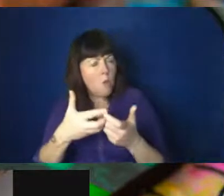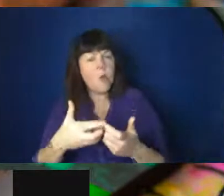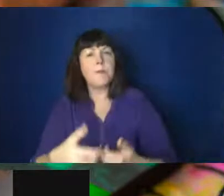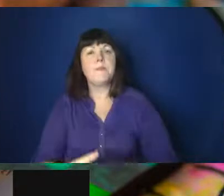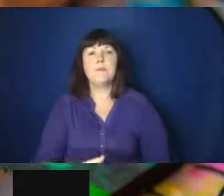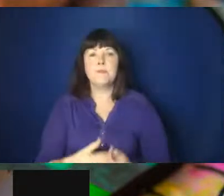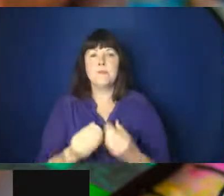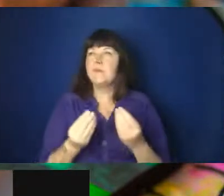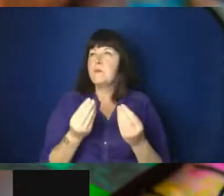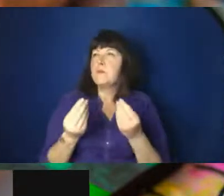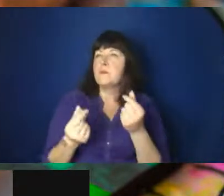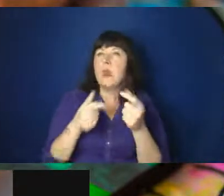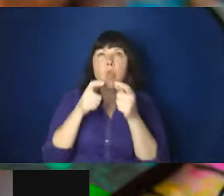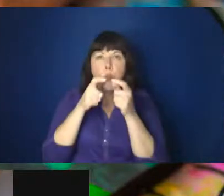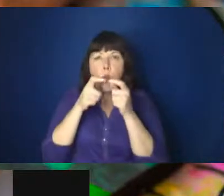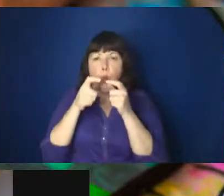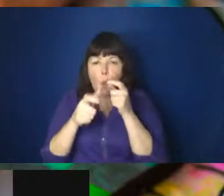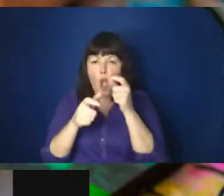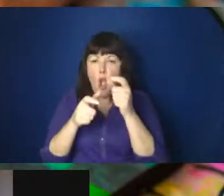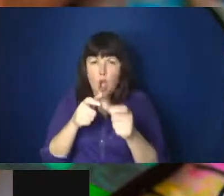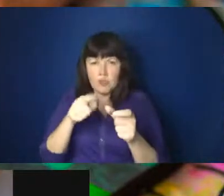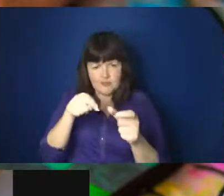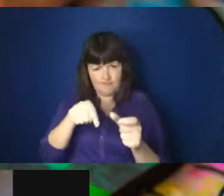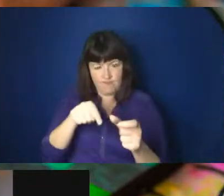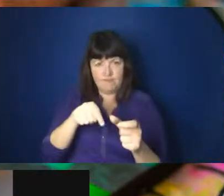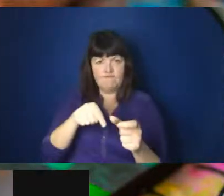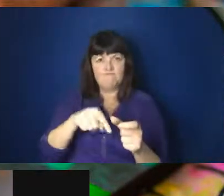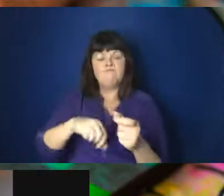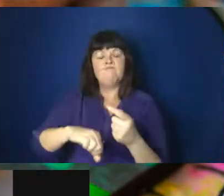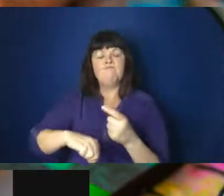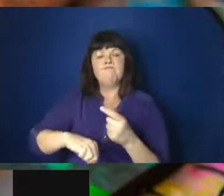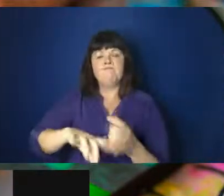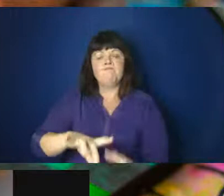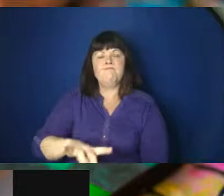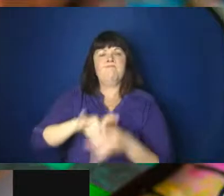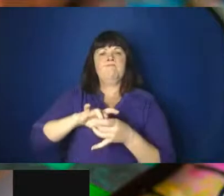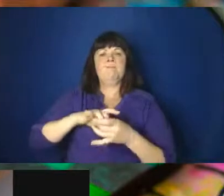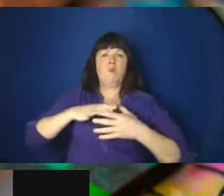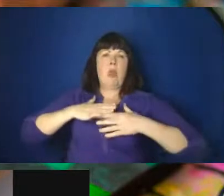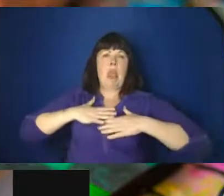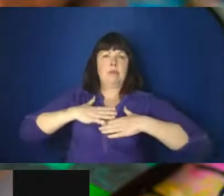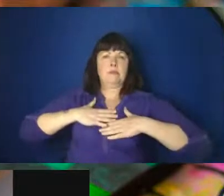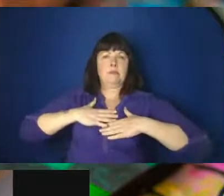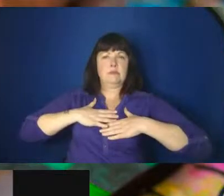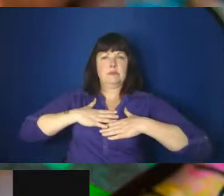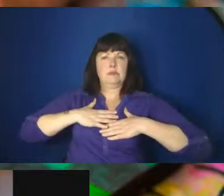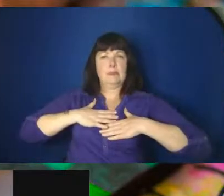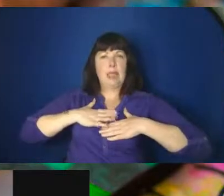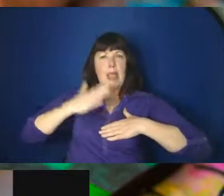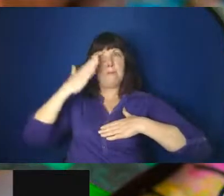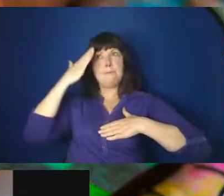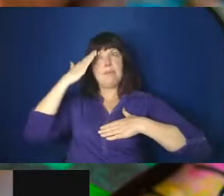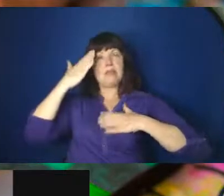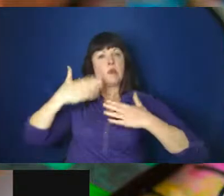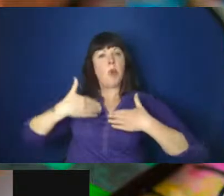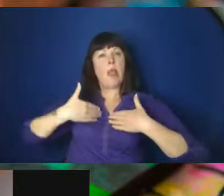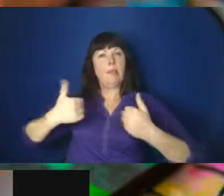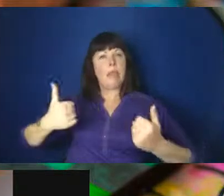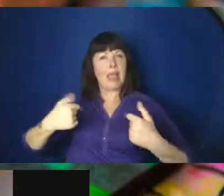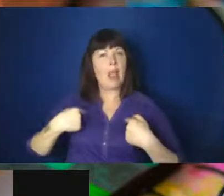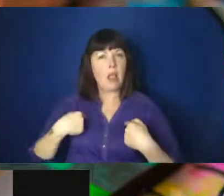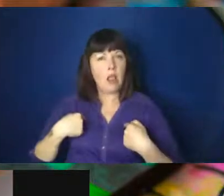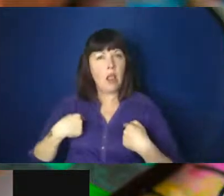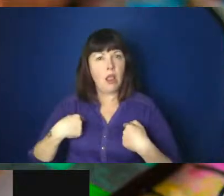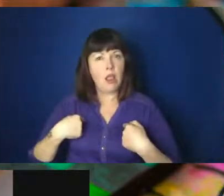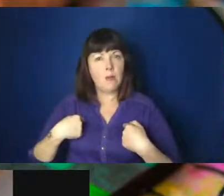the words that I relate to mental well-being in a good place, and